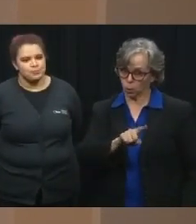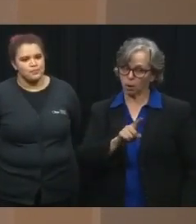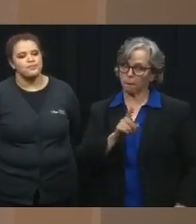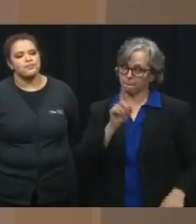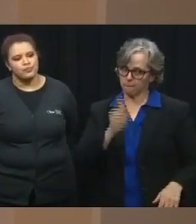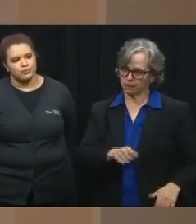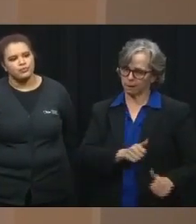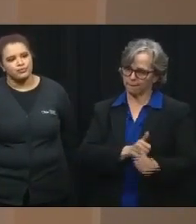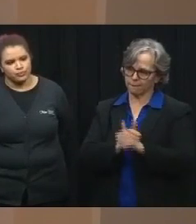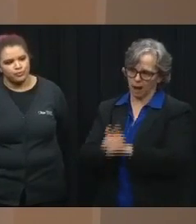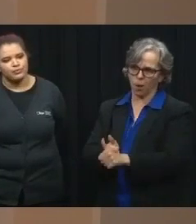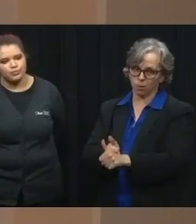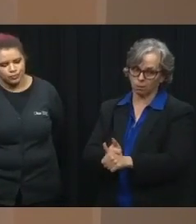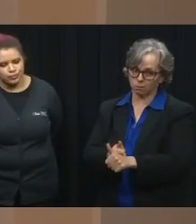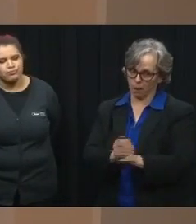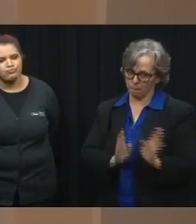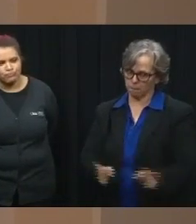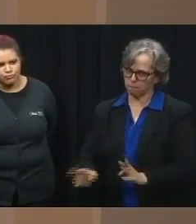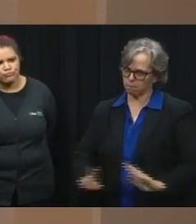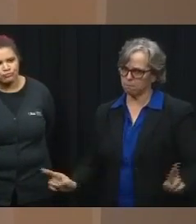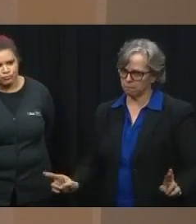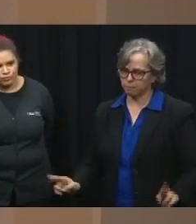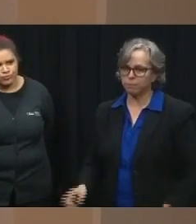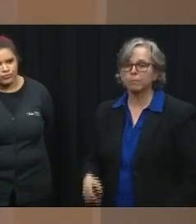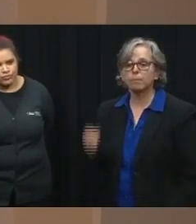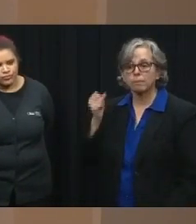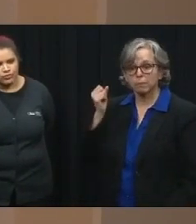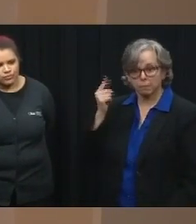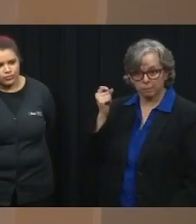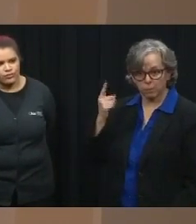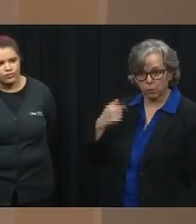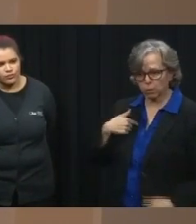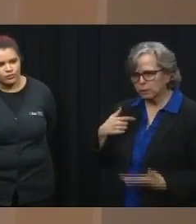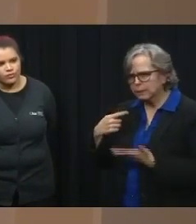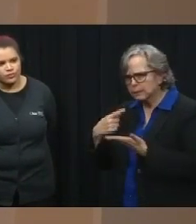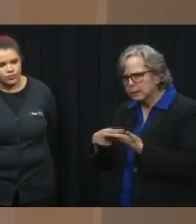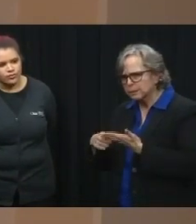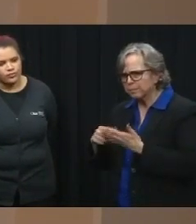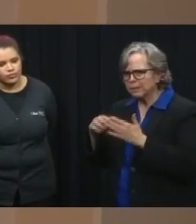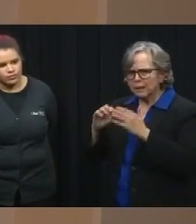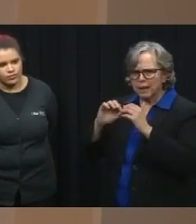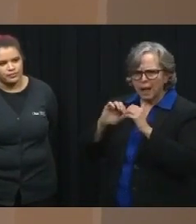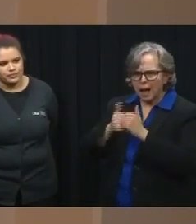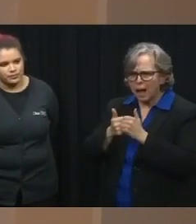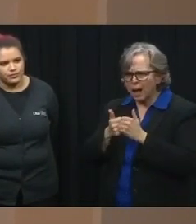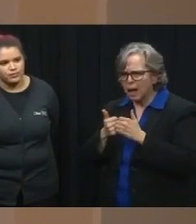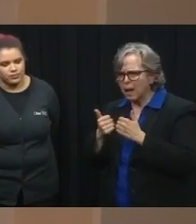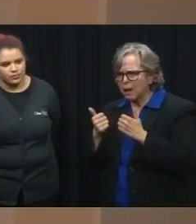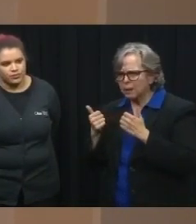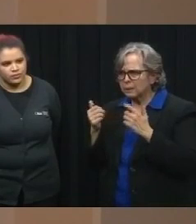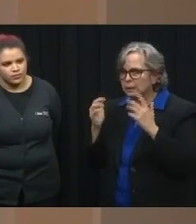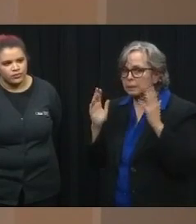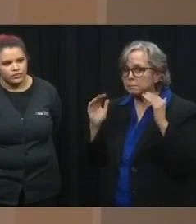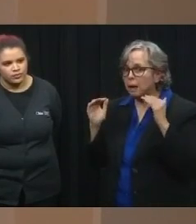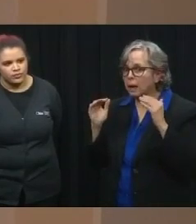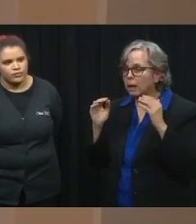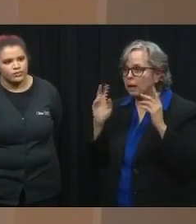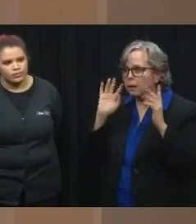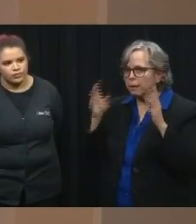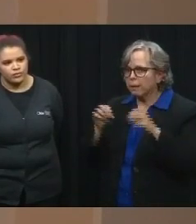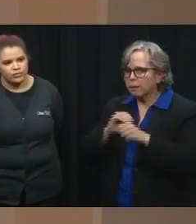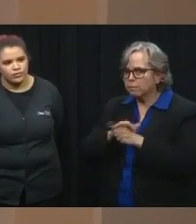will also, as we talk about how we come out of this, understand that even, Dr. Acton and I were talking about this